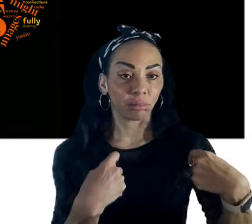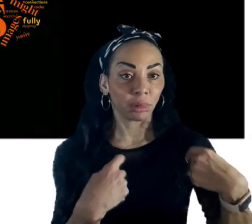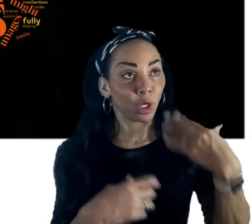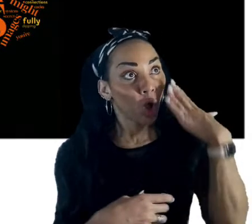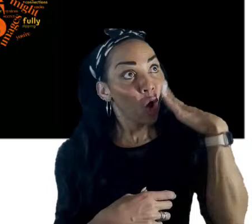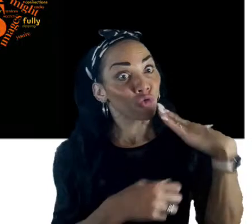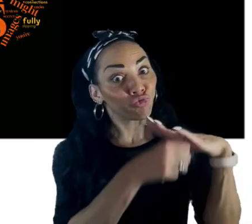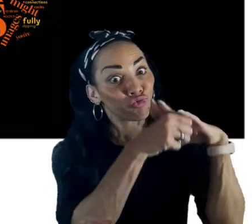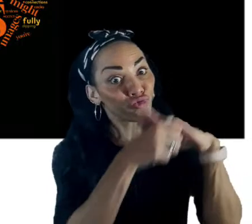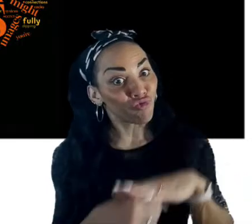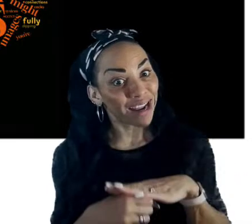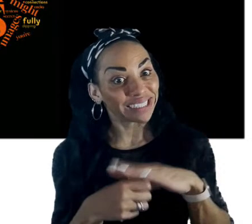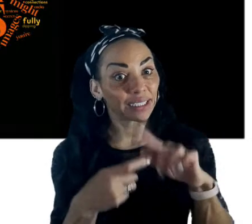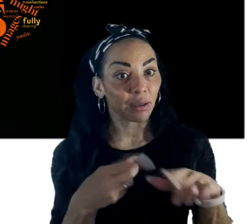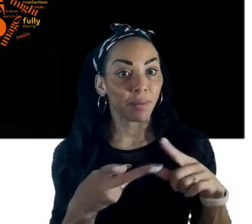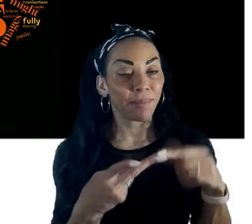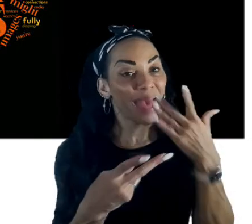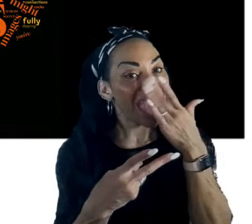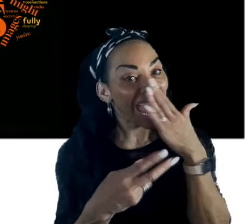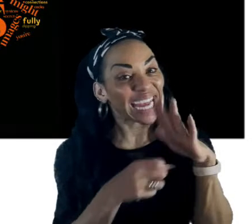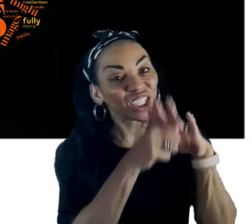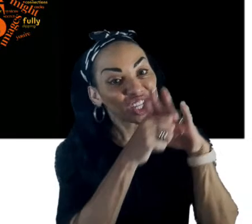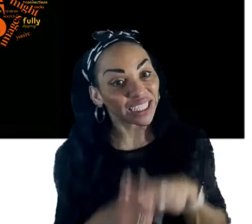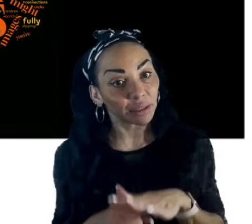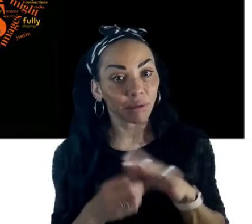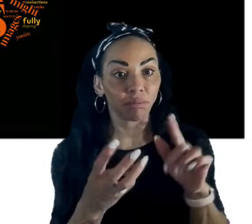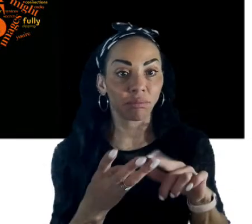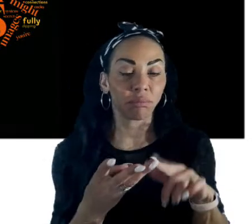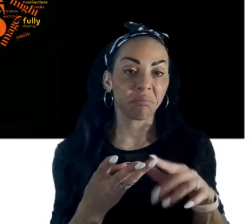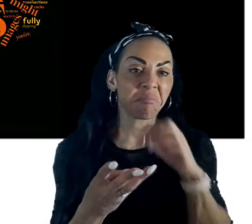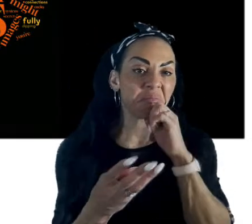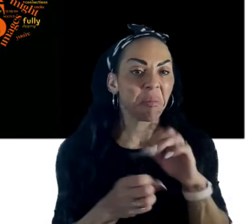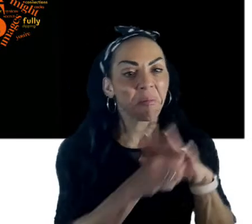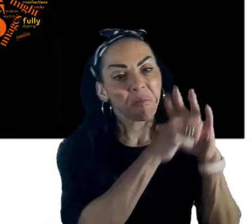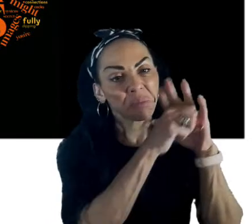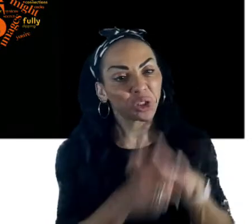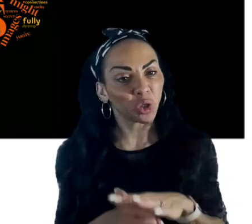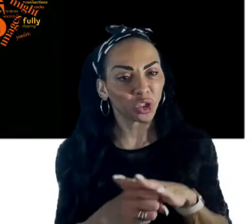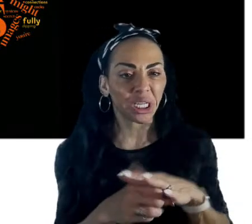and ageism play into these platforms? And